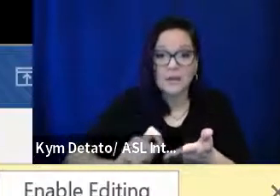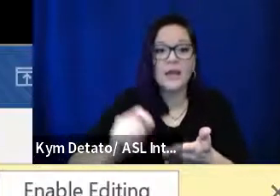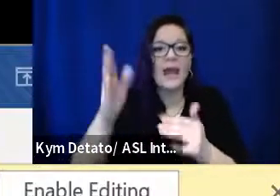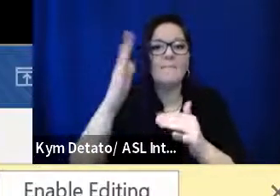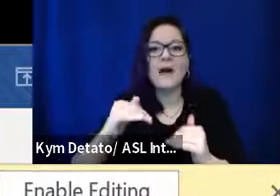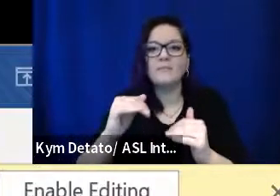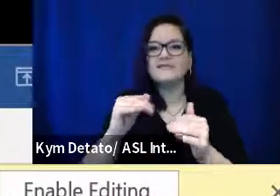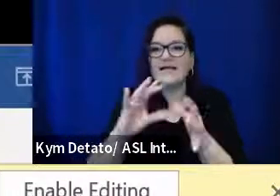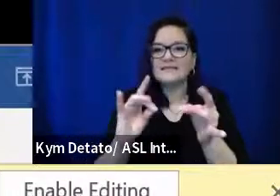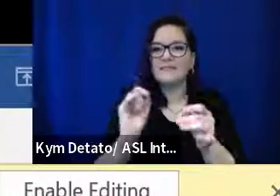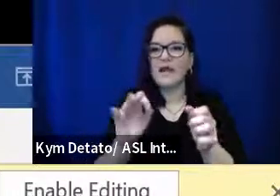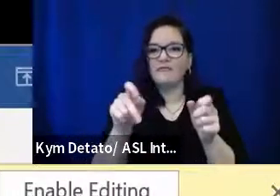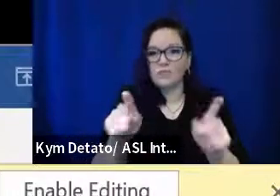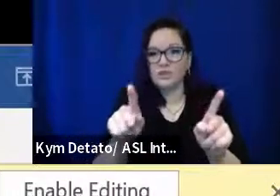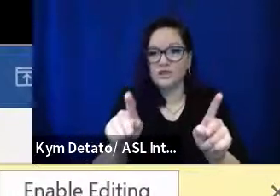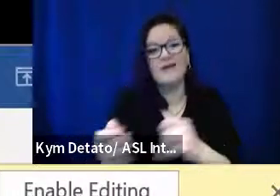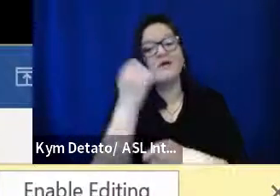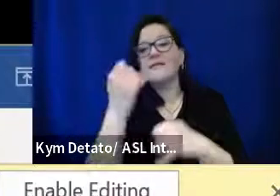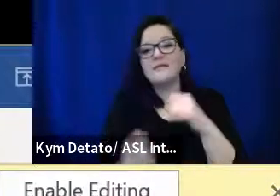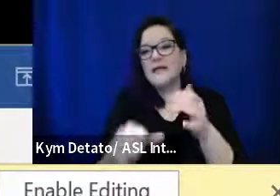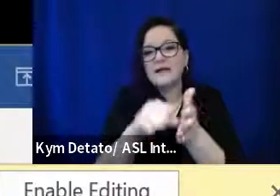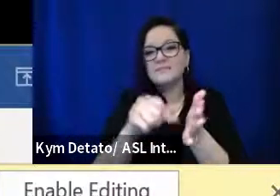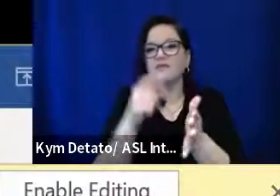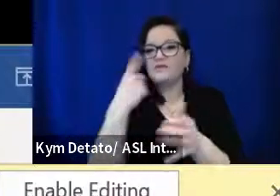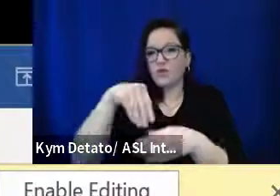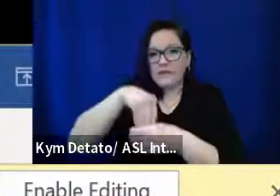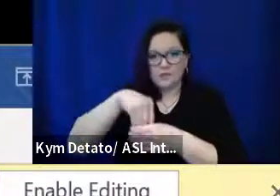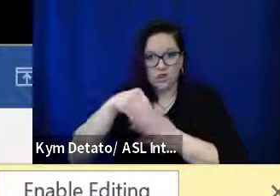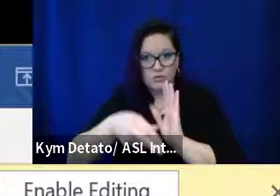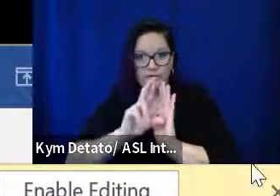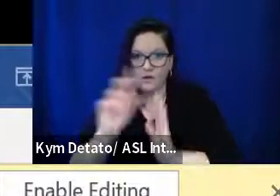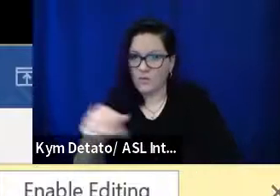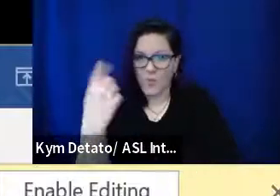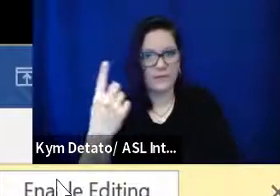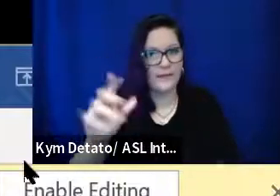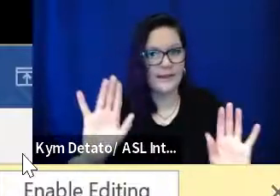here. The last page is just for our internal review only.